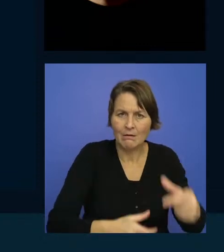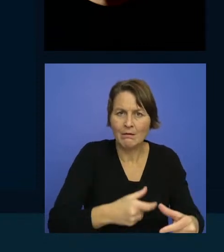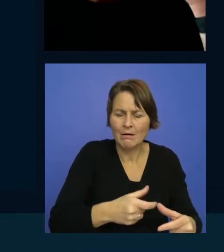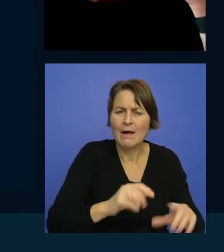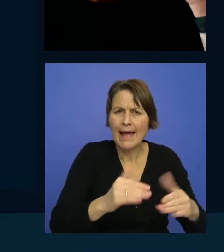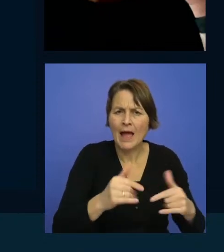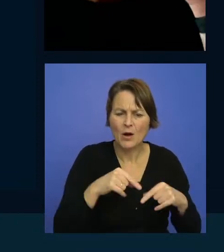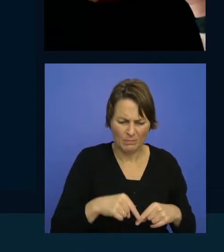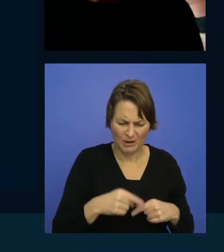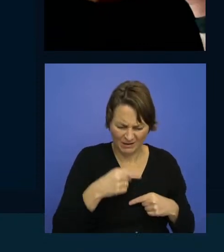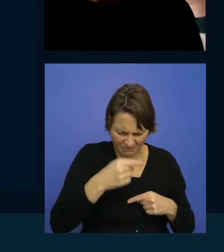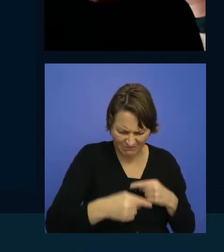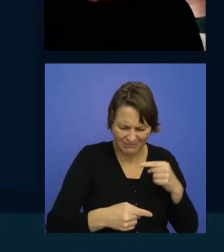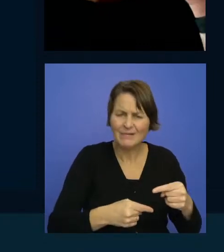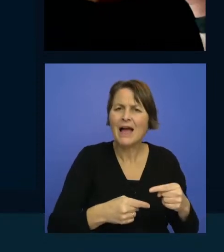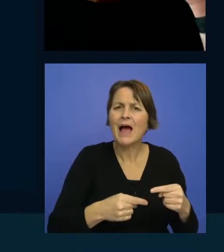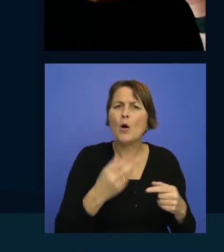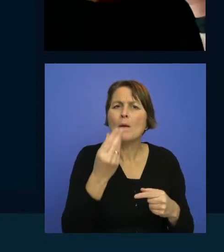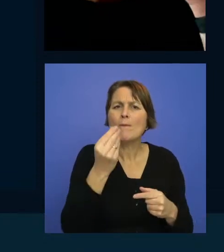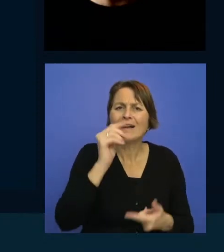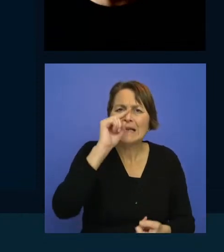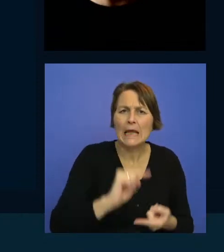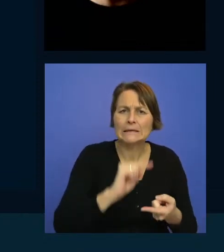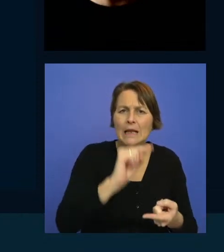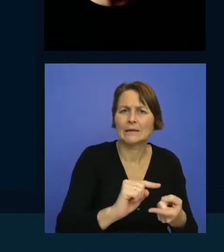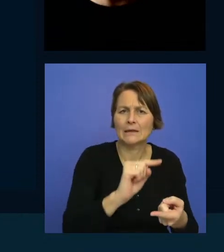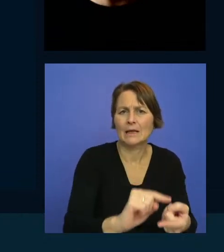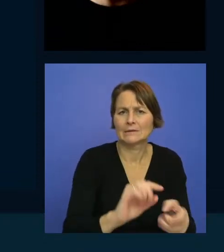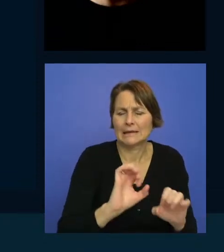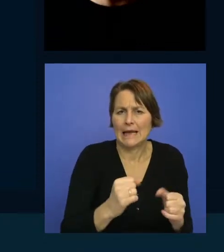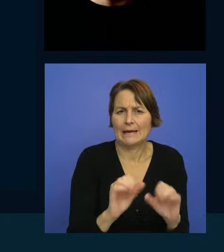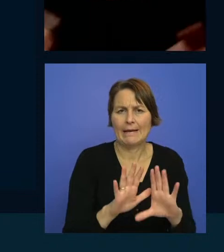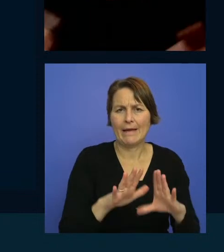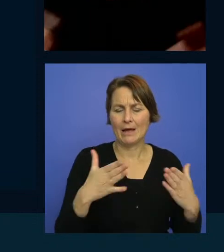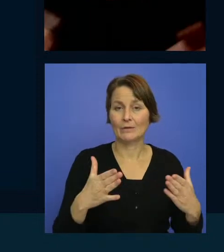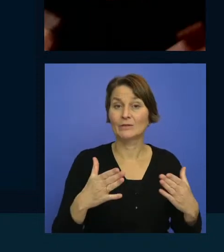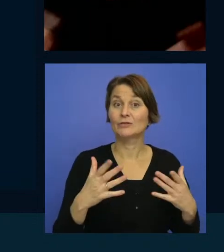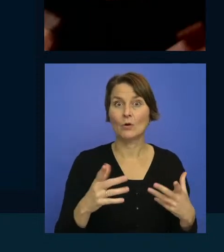question all the time, is, hey, has something fundamentally changed in terms of